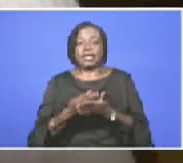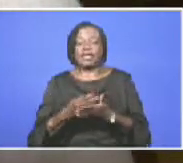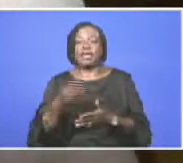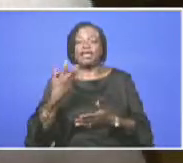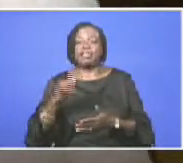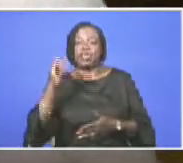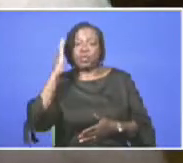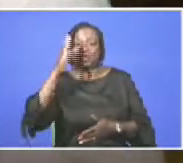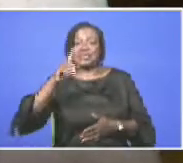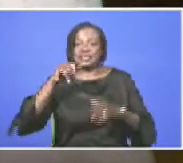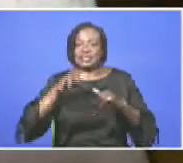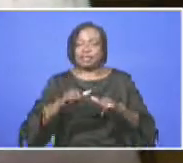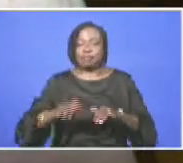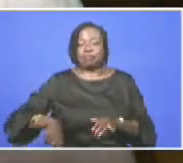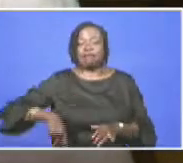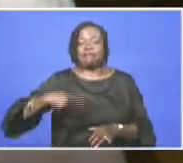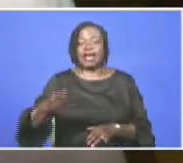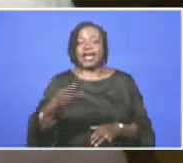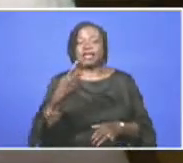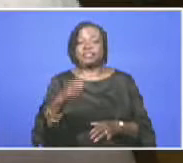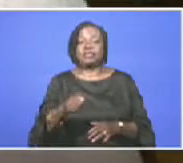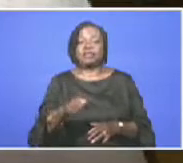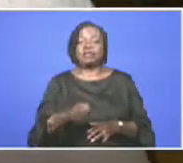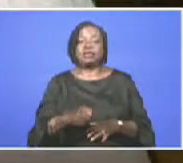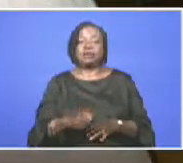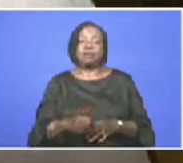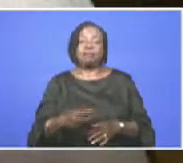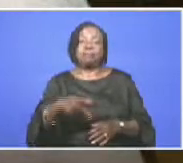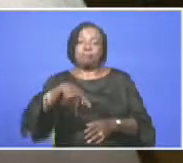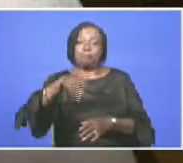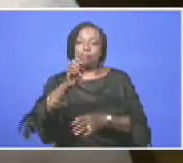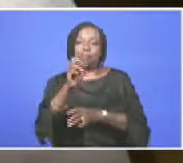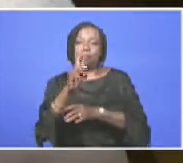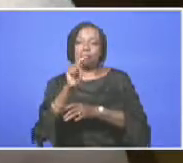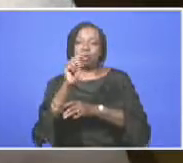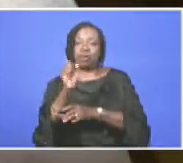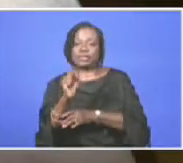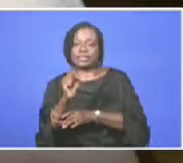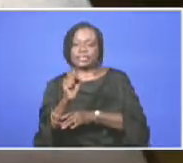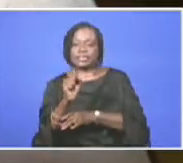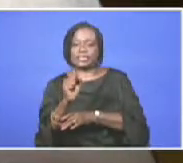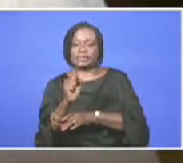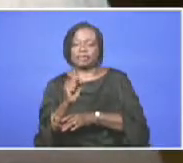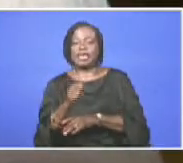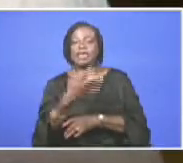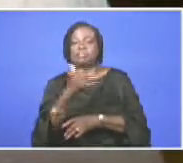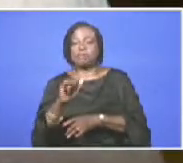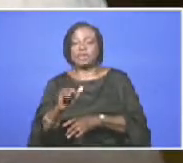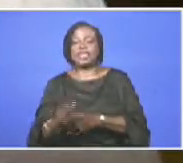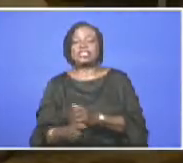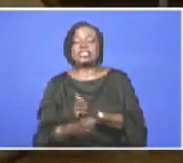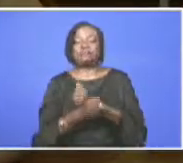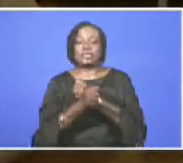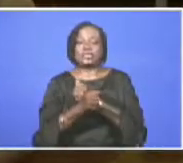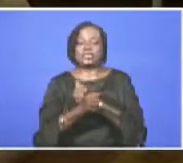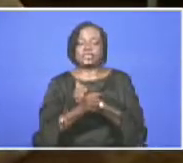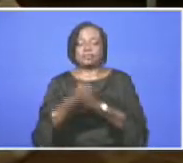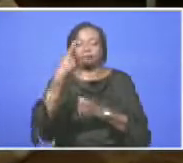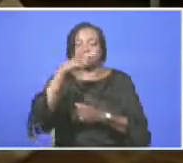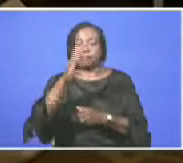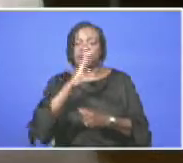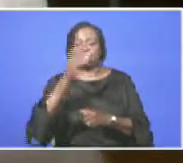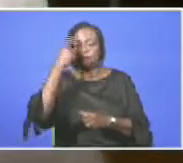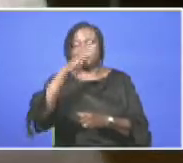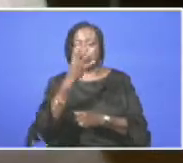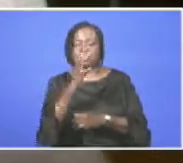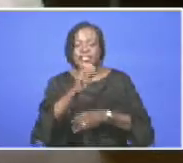say thanks also to BAF Financial, because they've been our sponsor for this prayer breakfast for the past 14 years. Now,